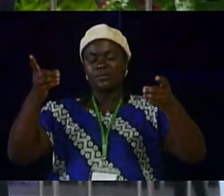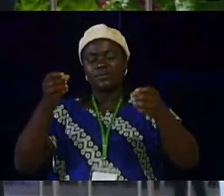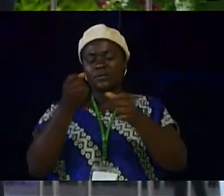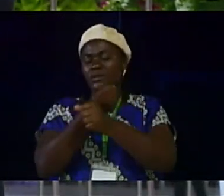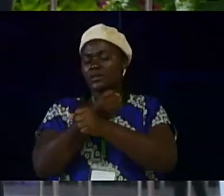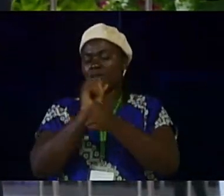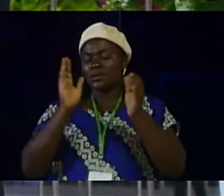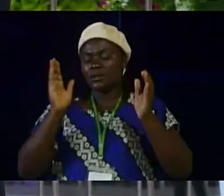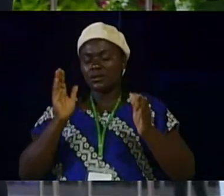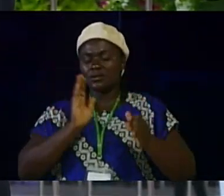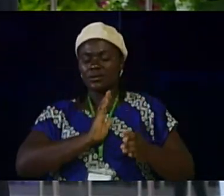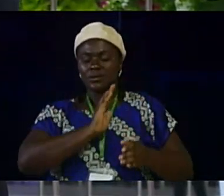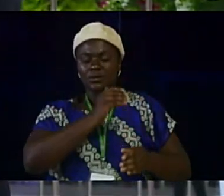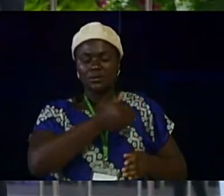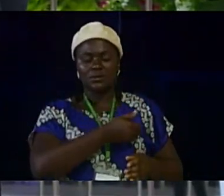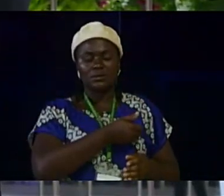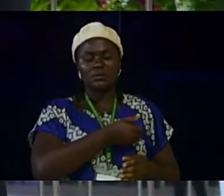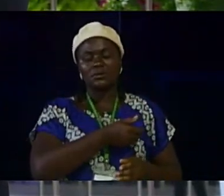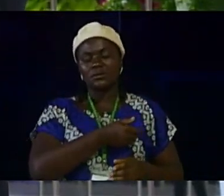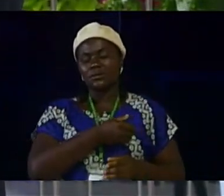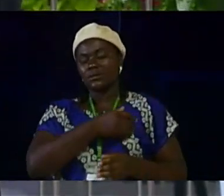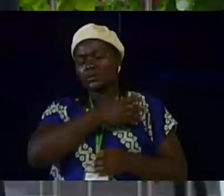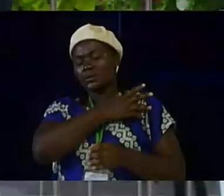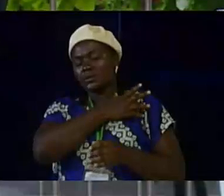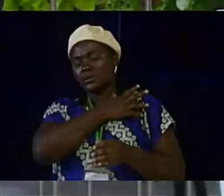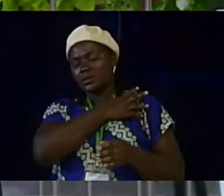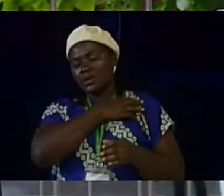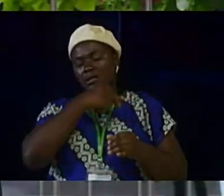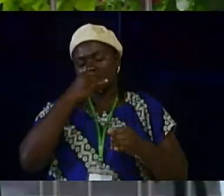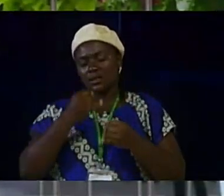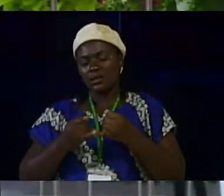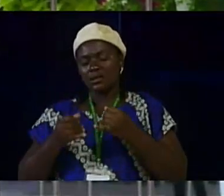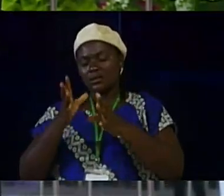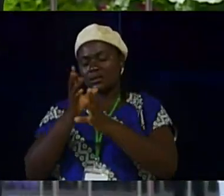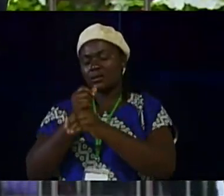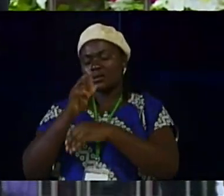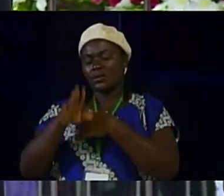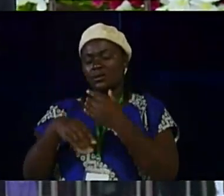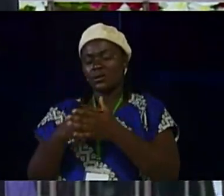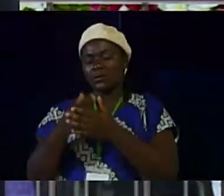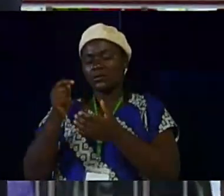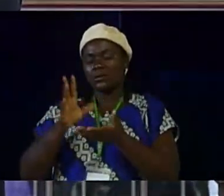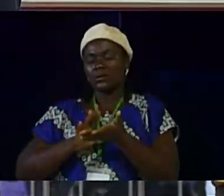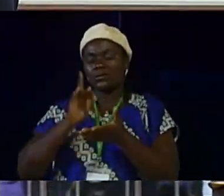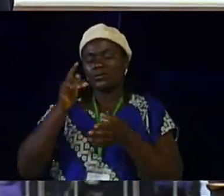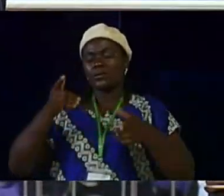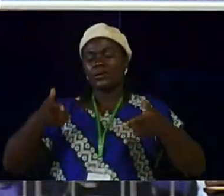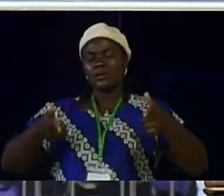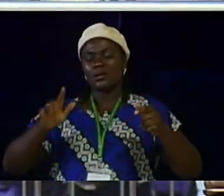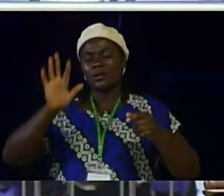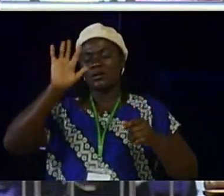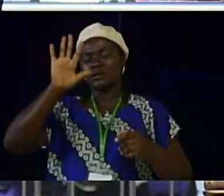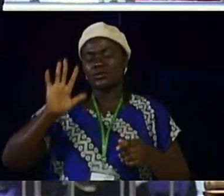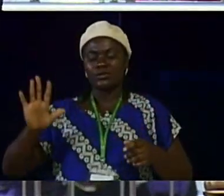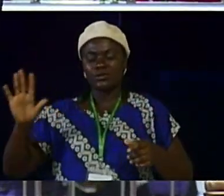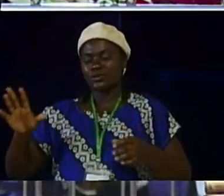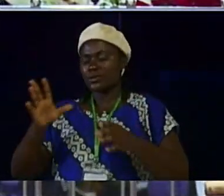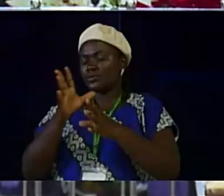Save souls. And at the end of it all, take all of the glory. Let your children get all of the